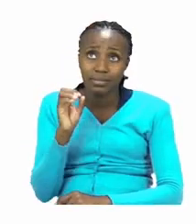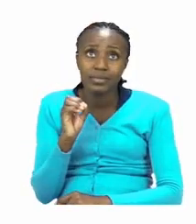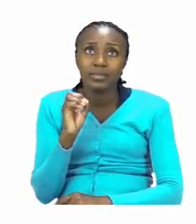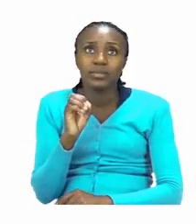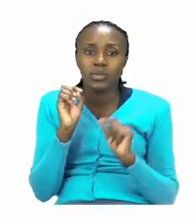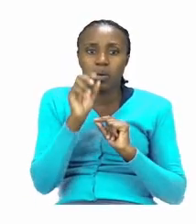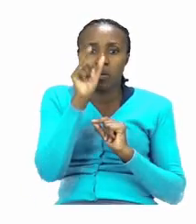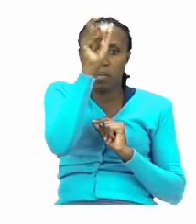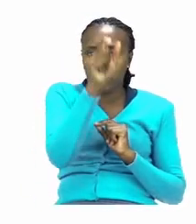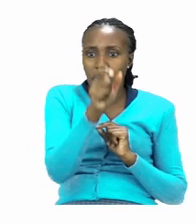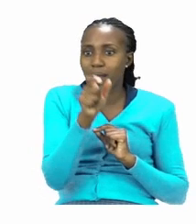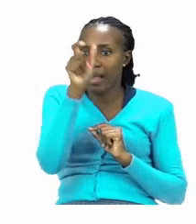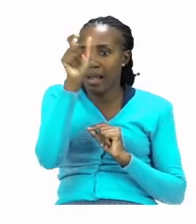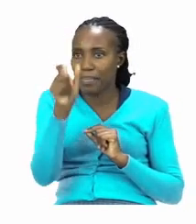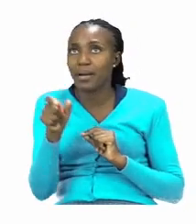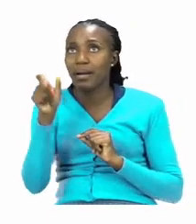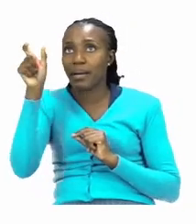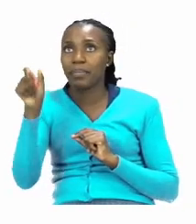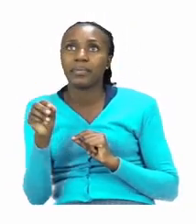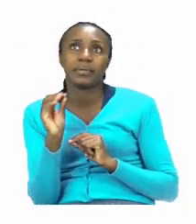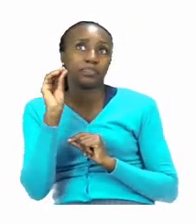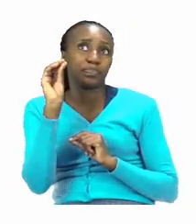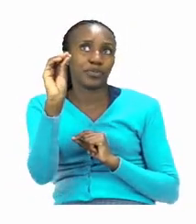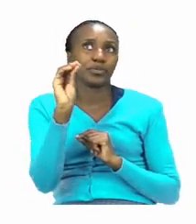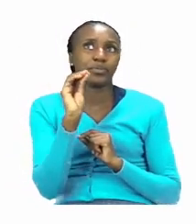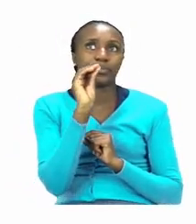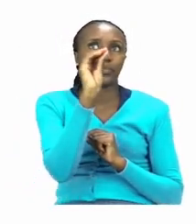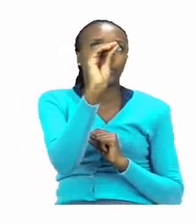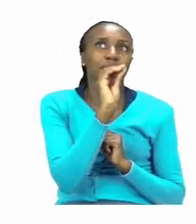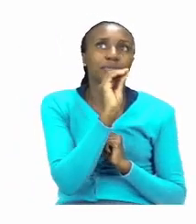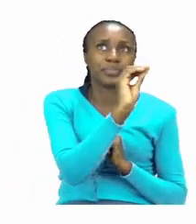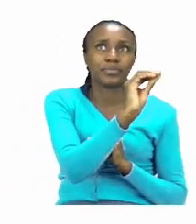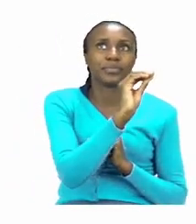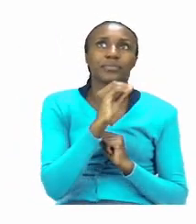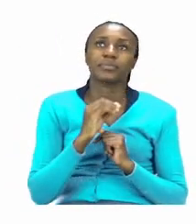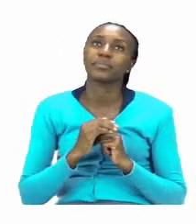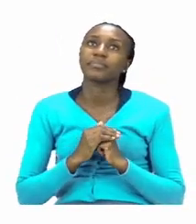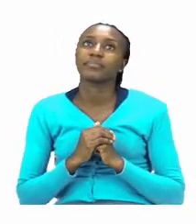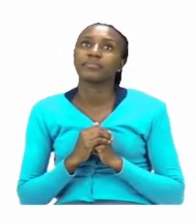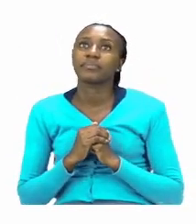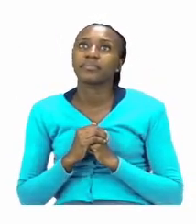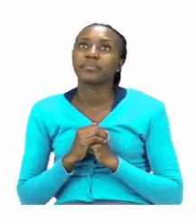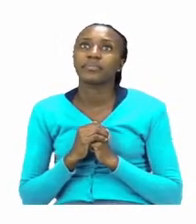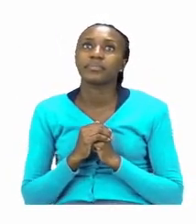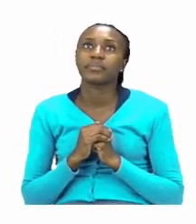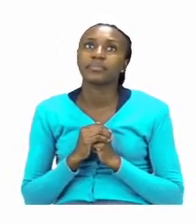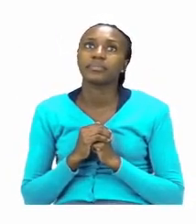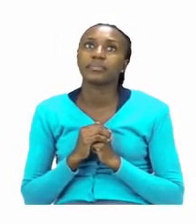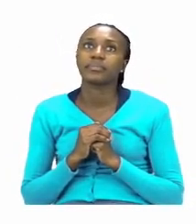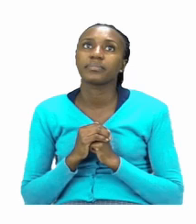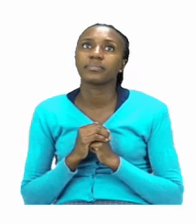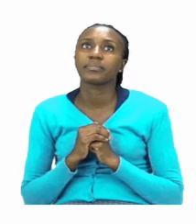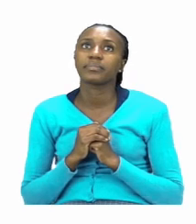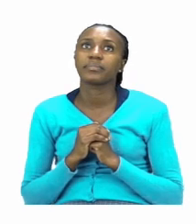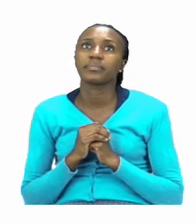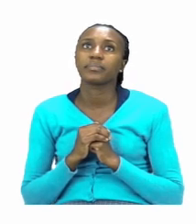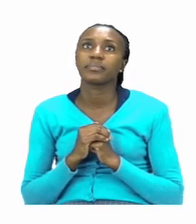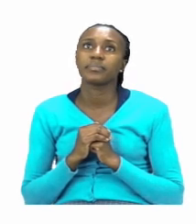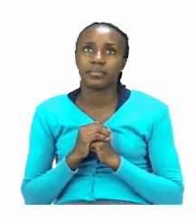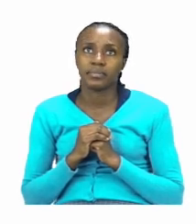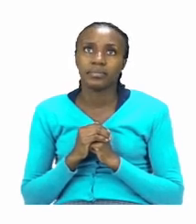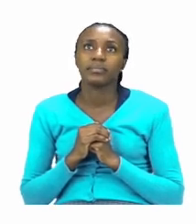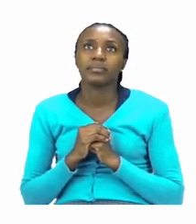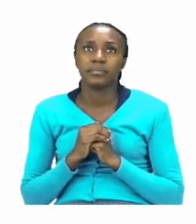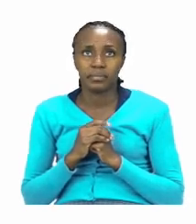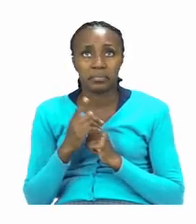represent or to put that information on the bar graph. So, let's see how best we can